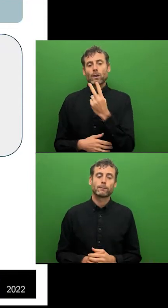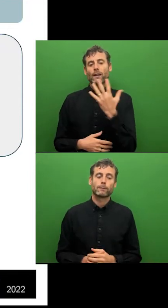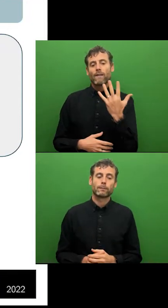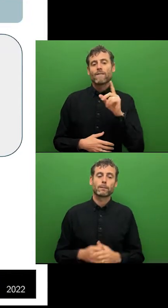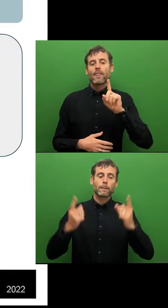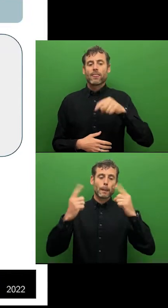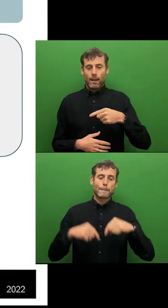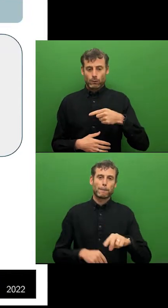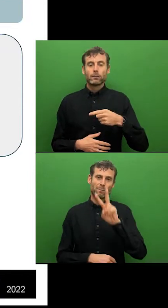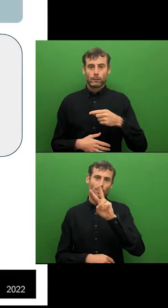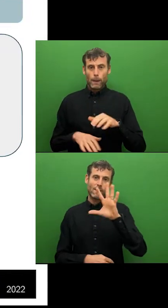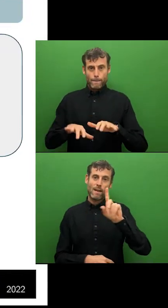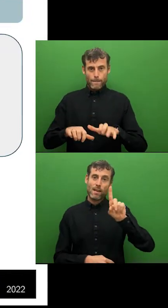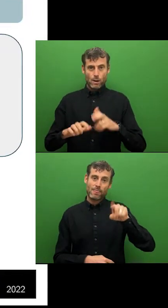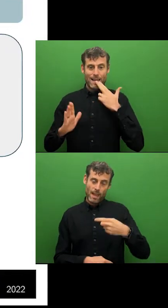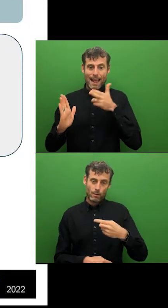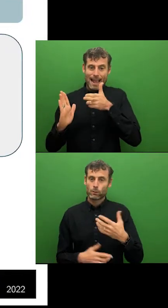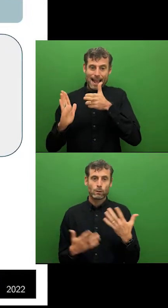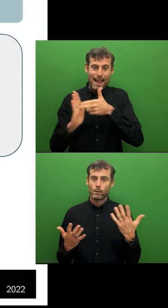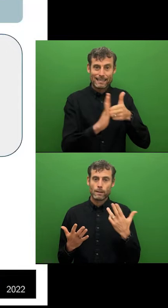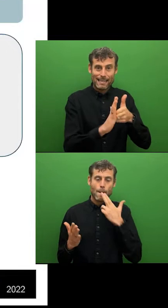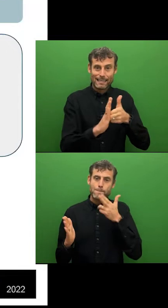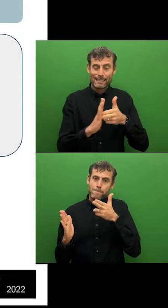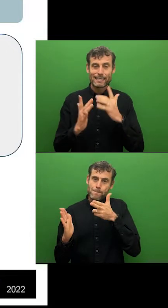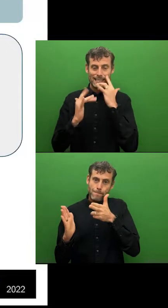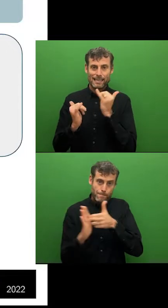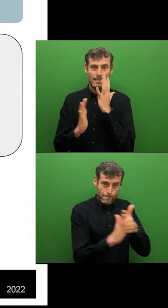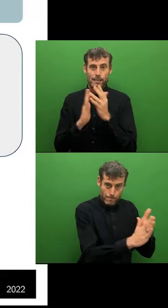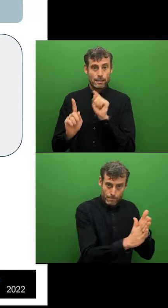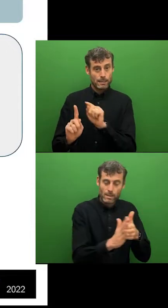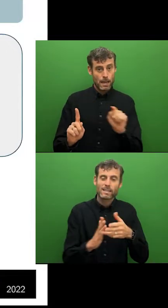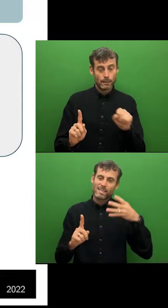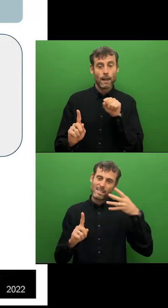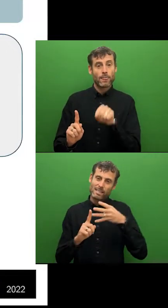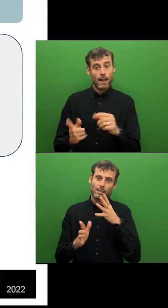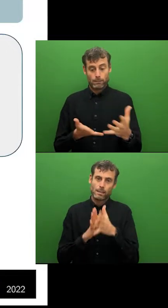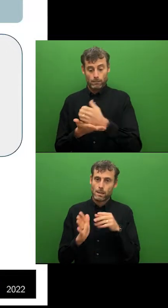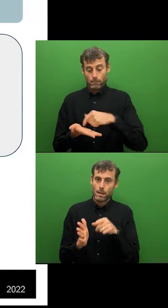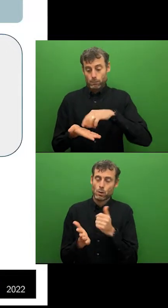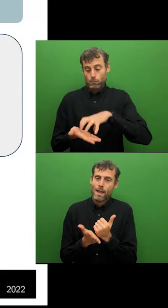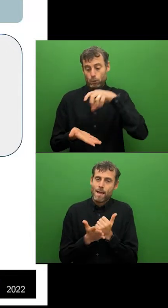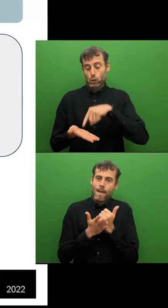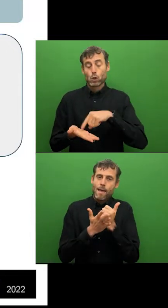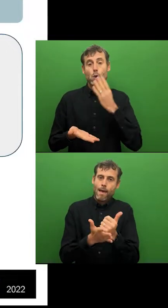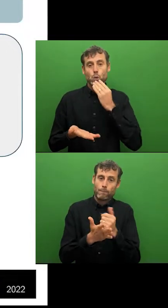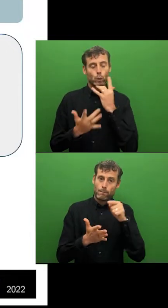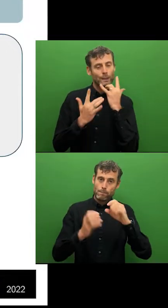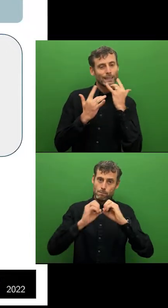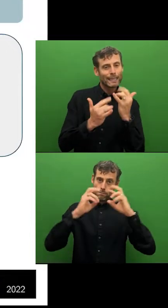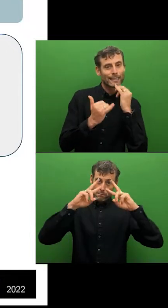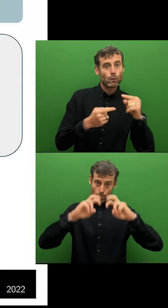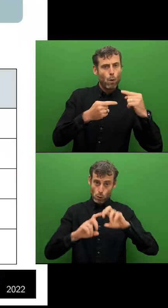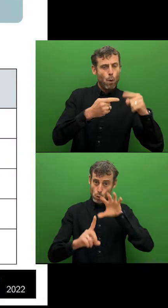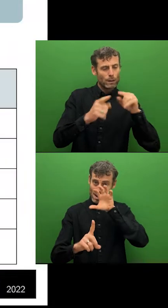There are around 25,000 manually annotated test signs, which can be used to evaluate sign classification models.